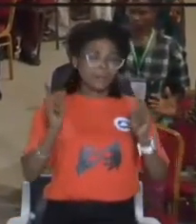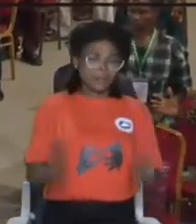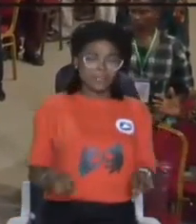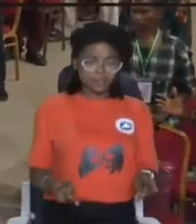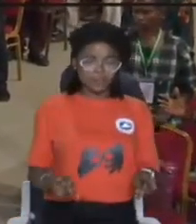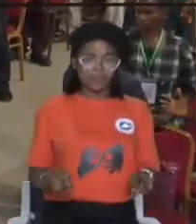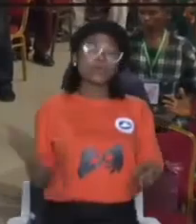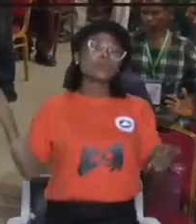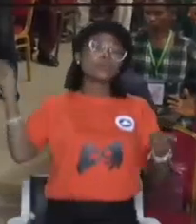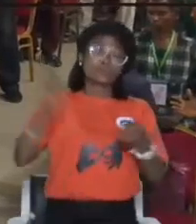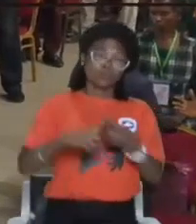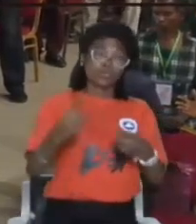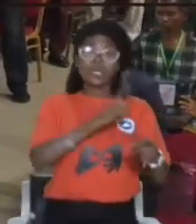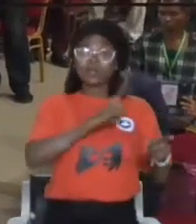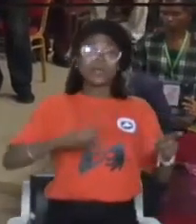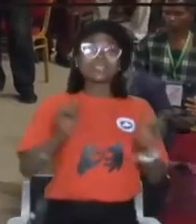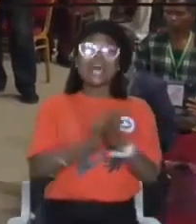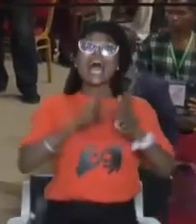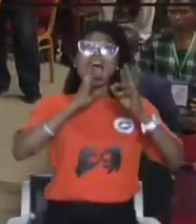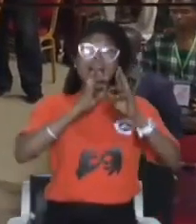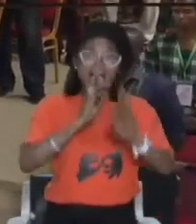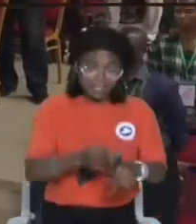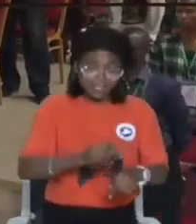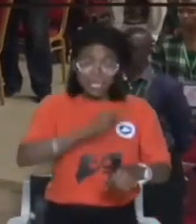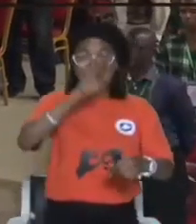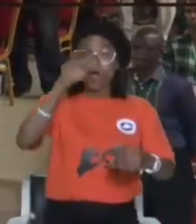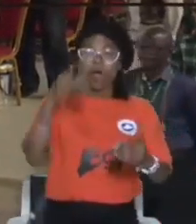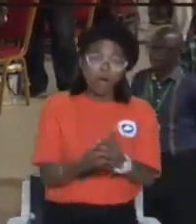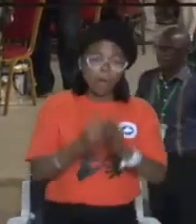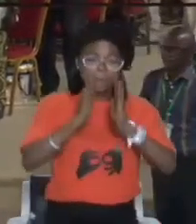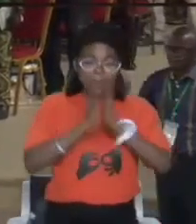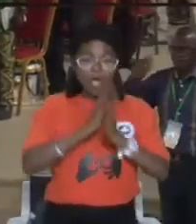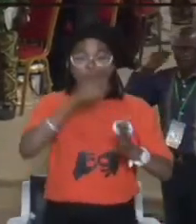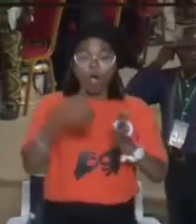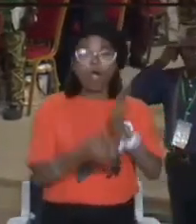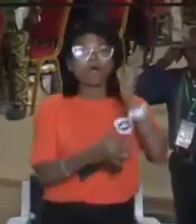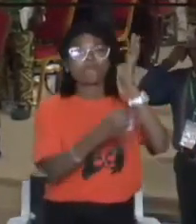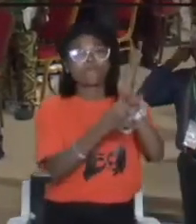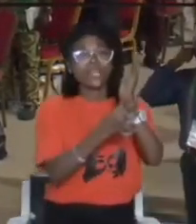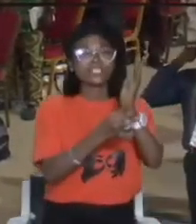Unto the Lord that answers prayer, all flesh shall gather.